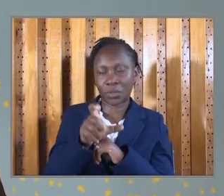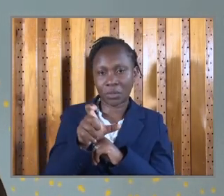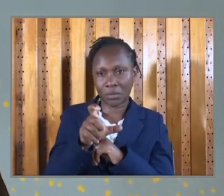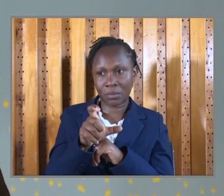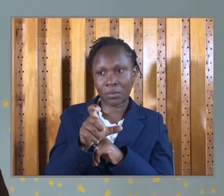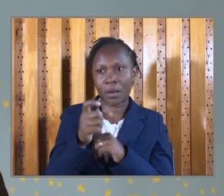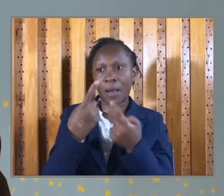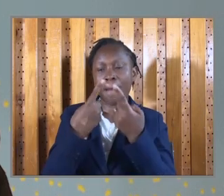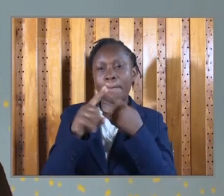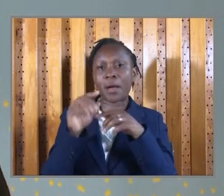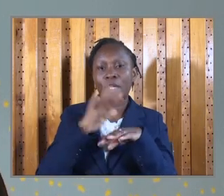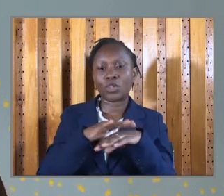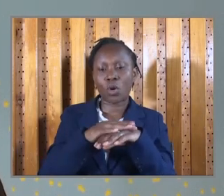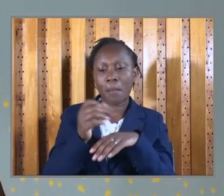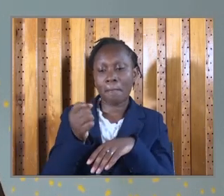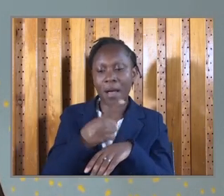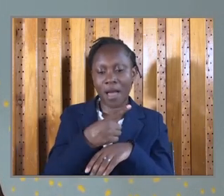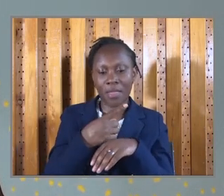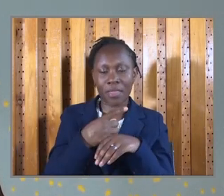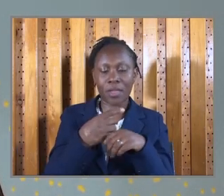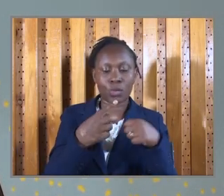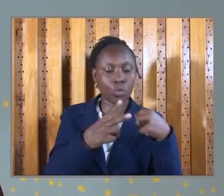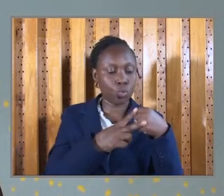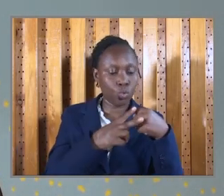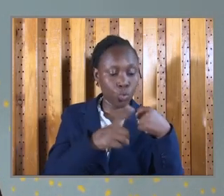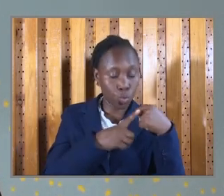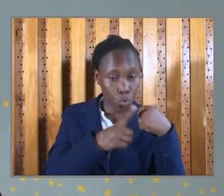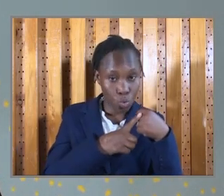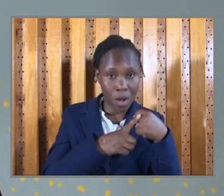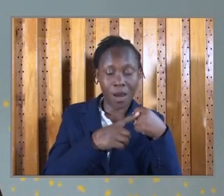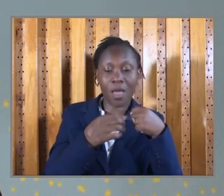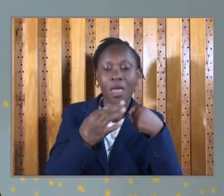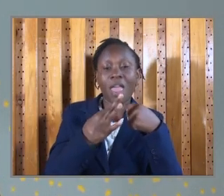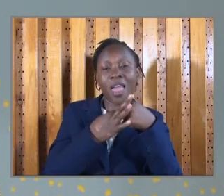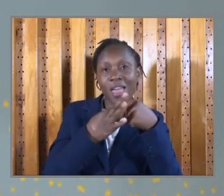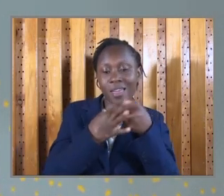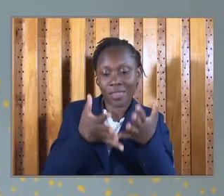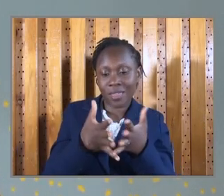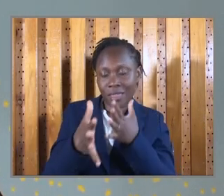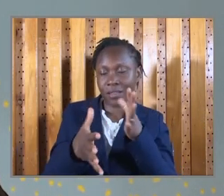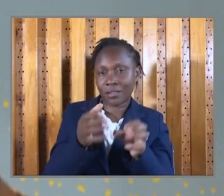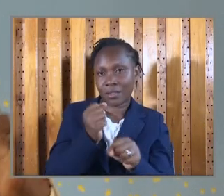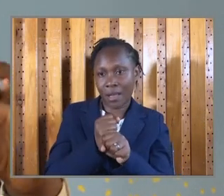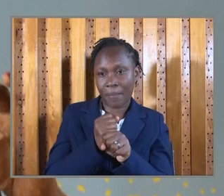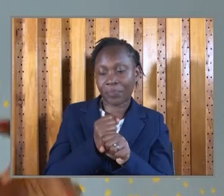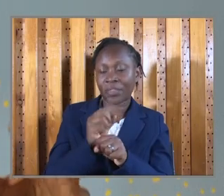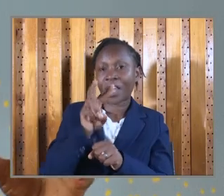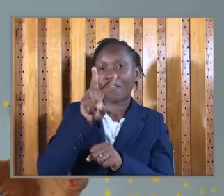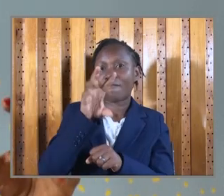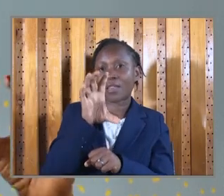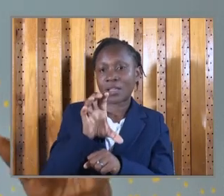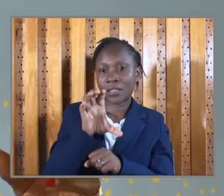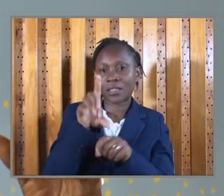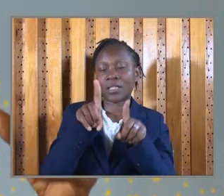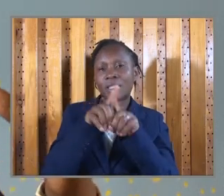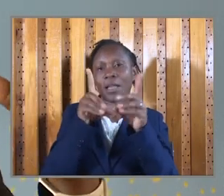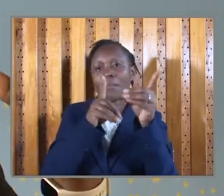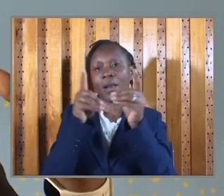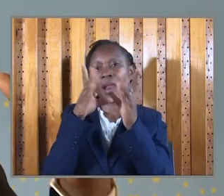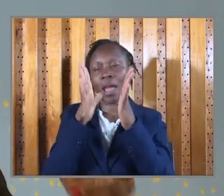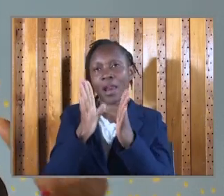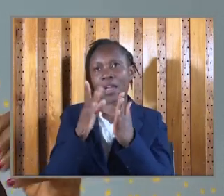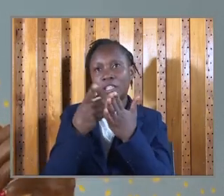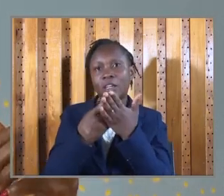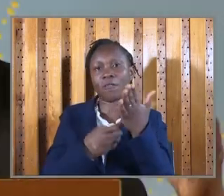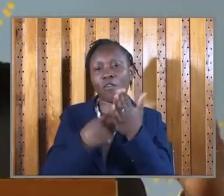But on the 8th of June this year, the Vice Chancellor and the rectors, the Vice Chancellors from